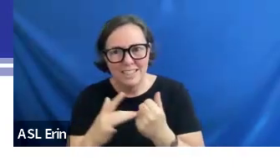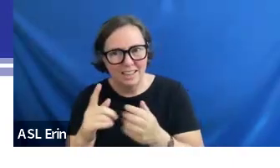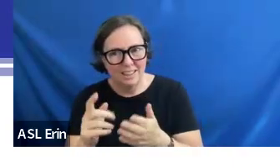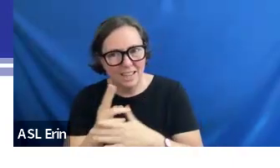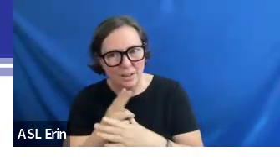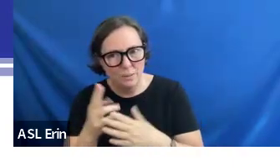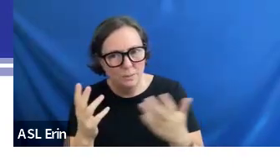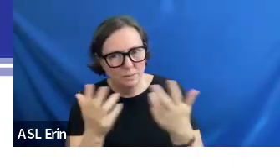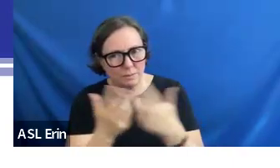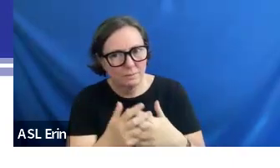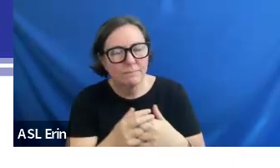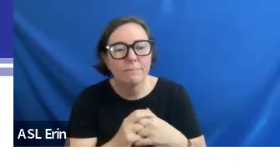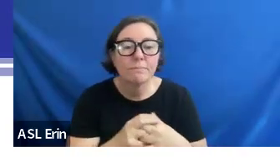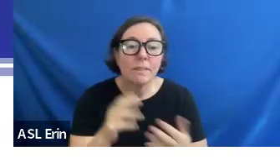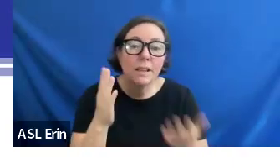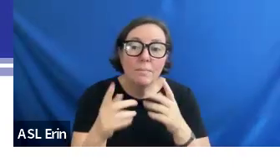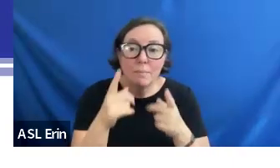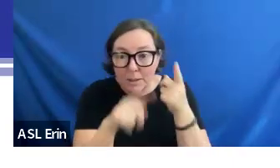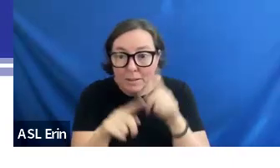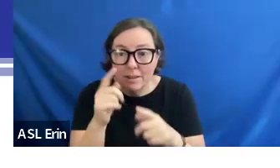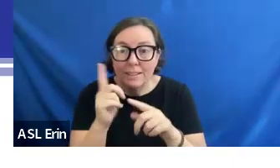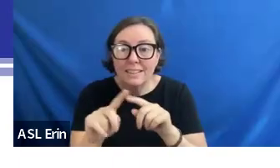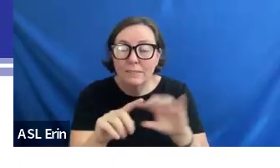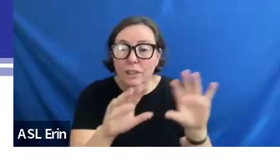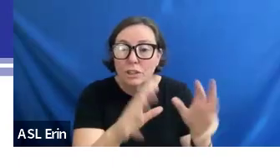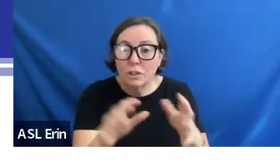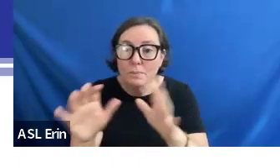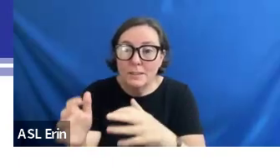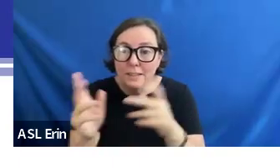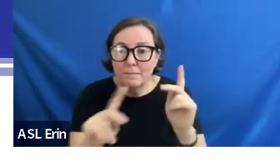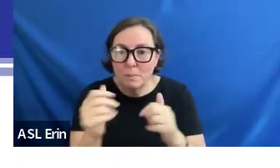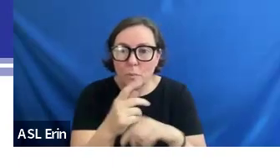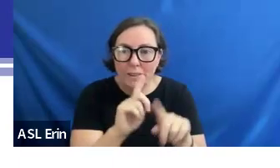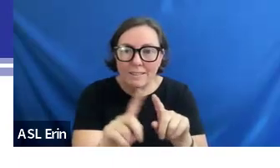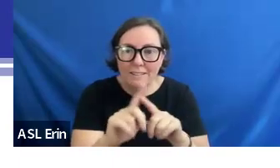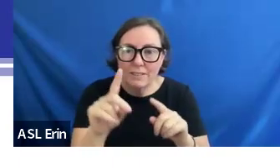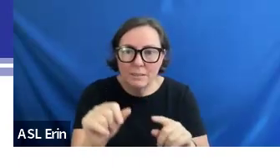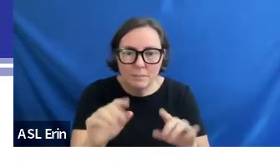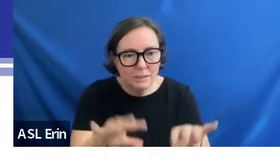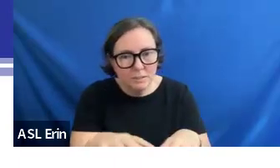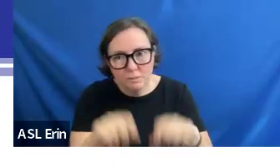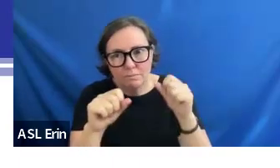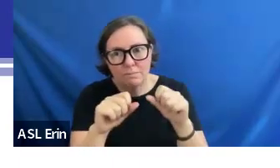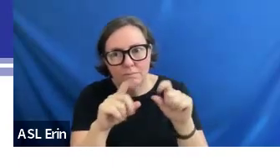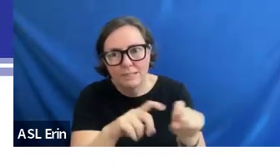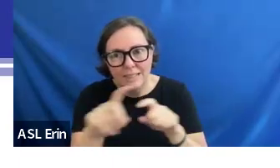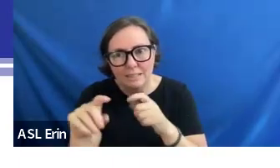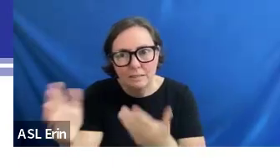They may work with real users with disabilities to conduct testing and gather feedback.